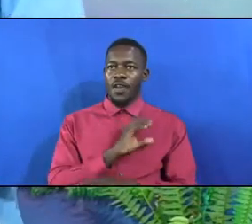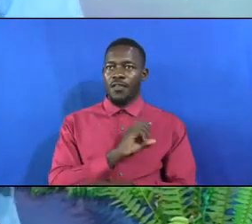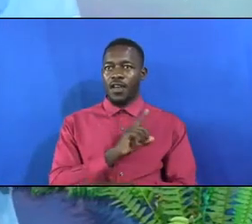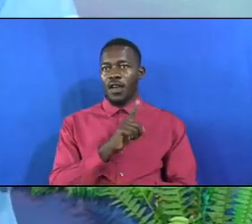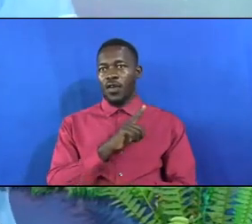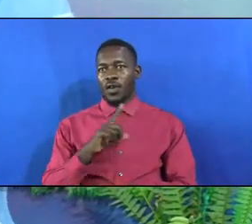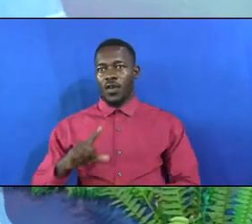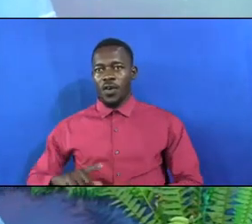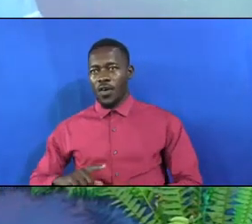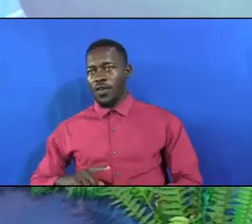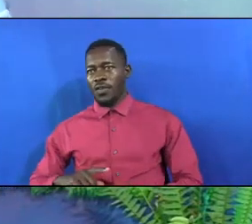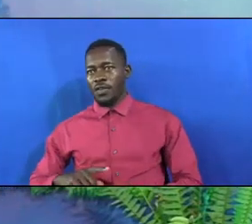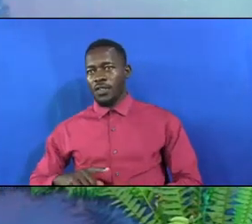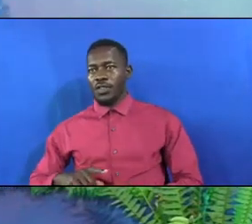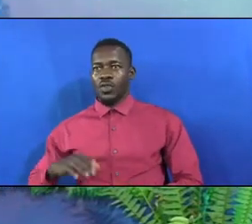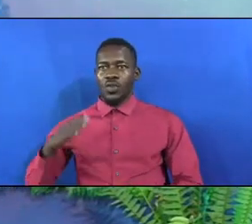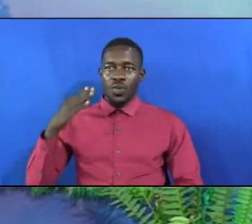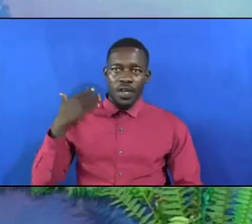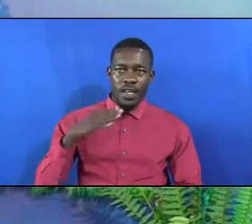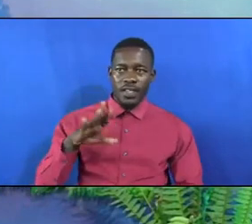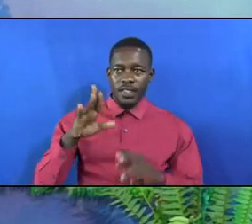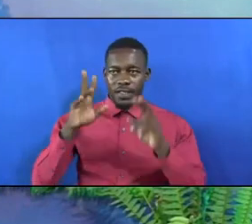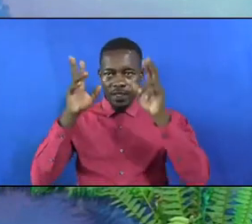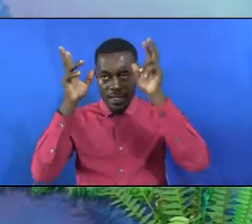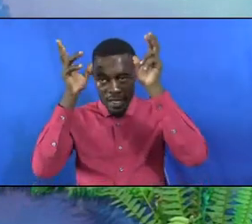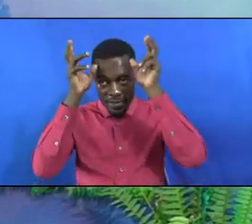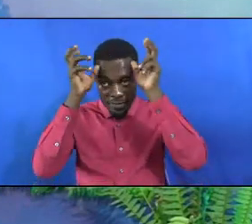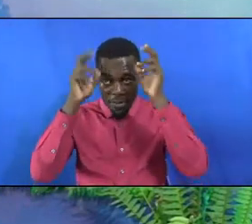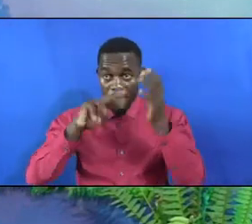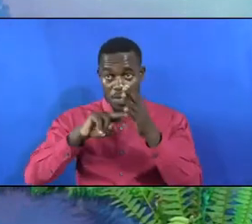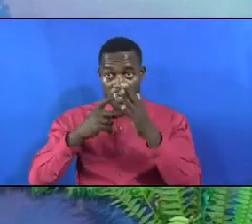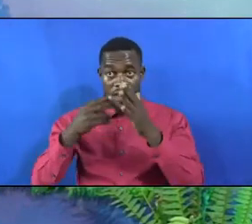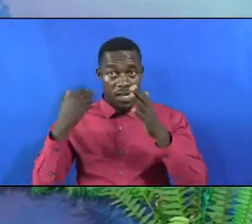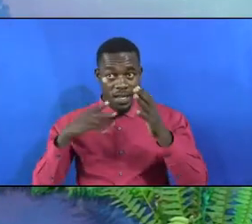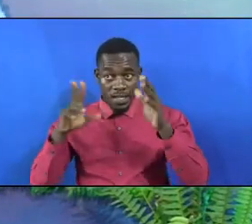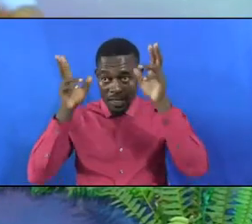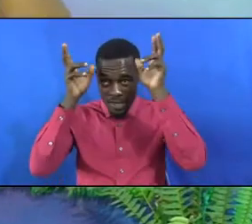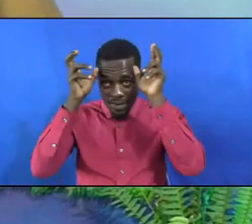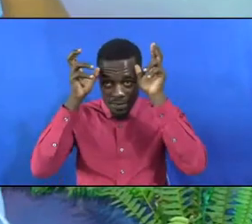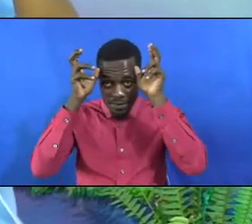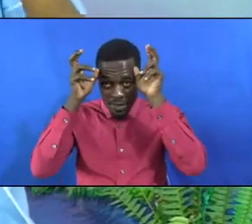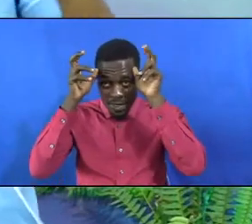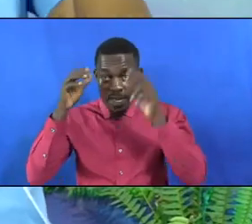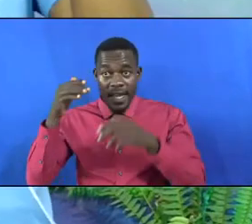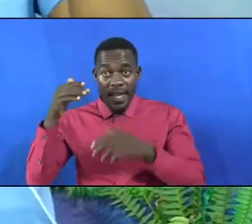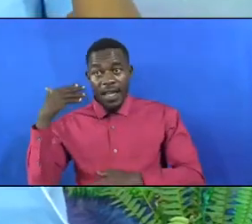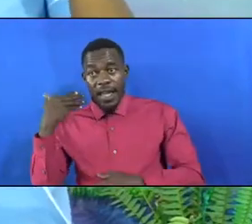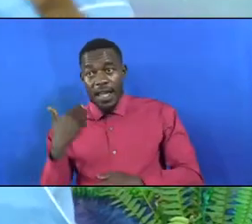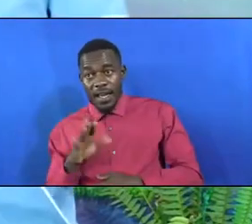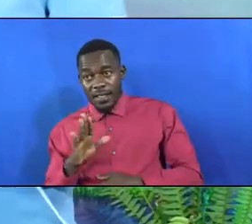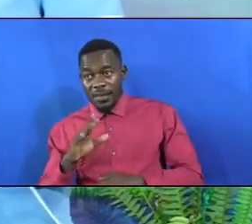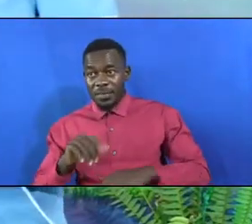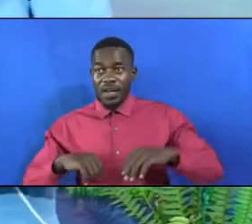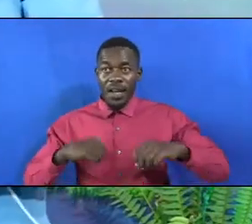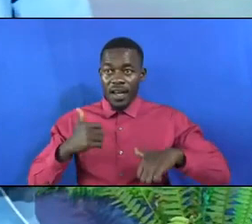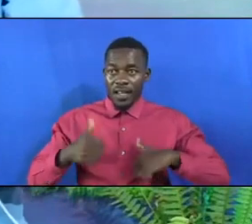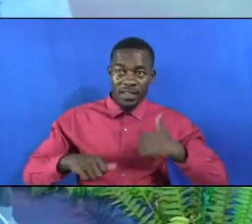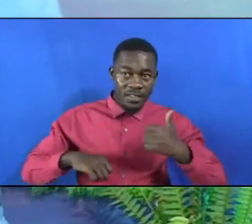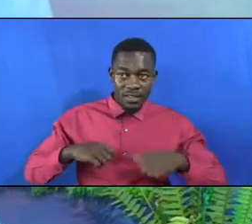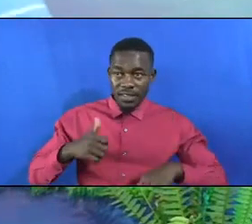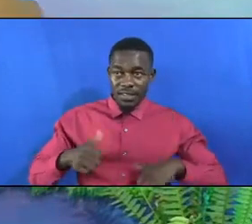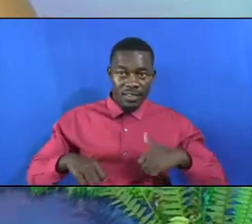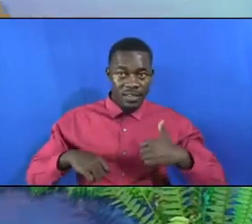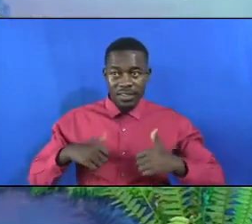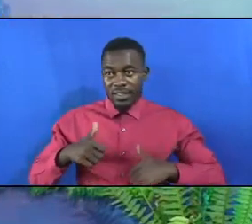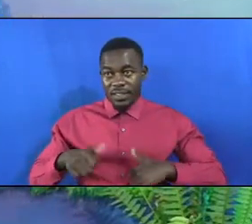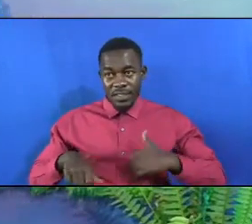I hate pride and arrogance, evil behavior and perverse speech. But I want to take the part A of that